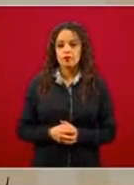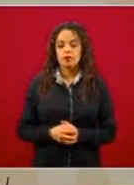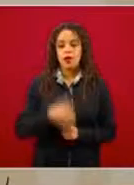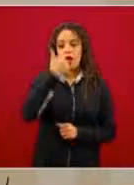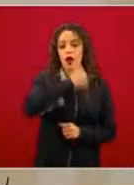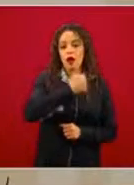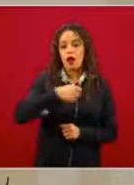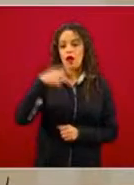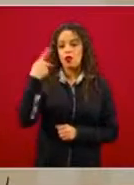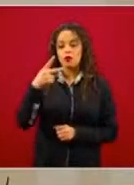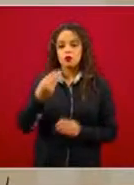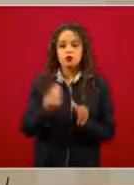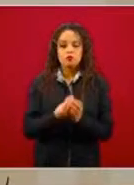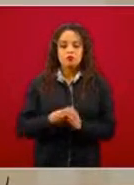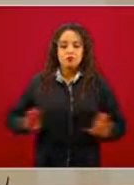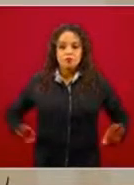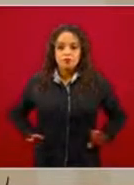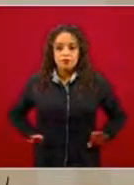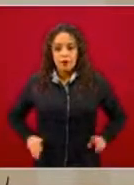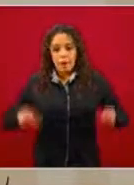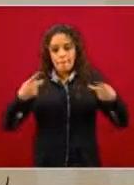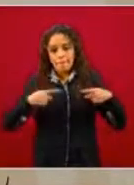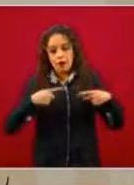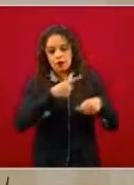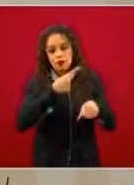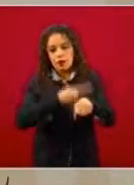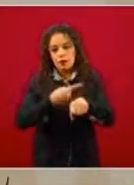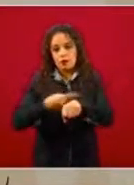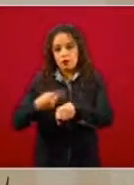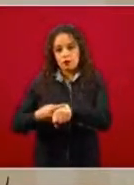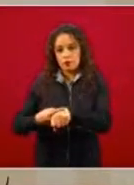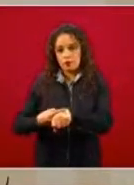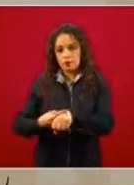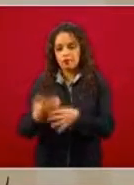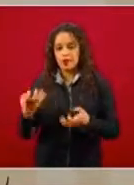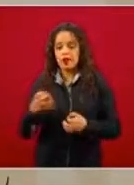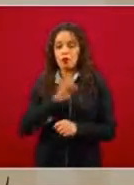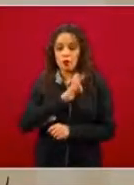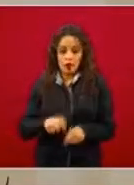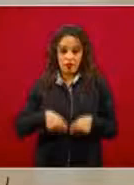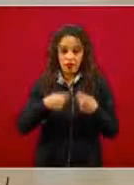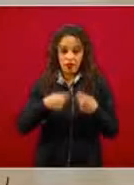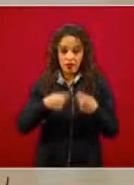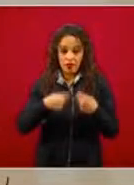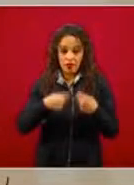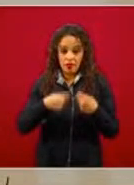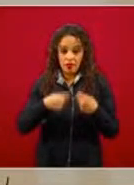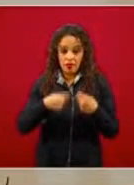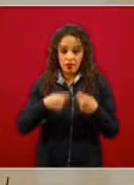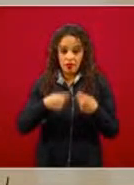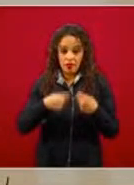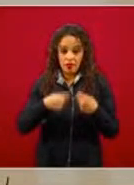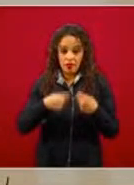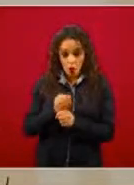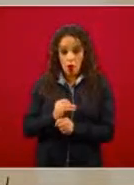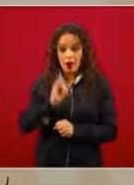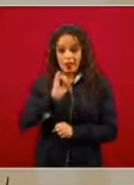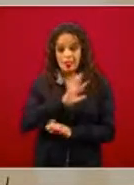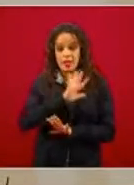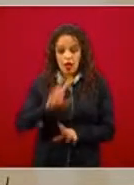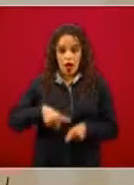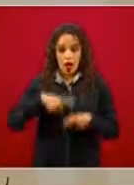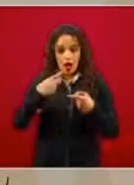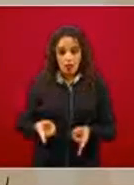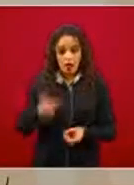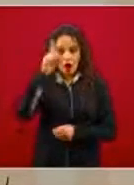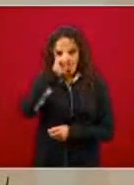certain conditions and different characteristics of the patients that at some given point may be desirable to be used.